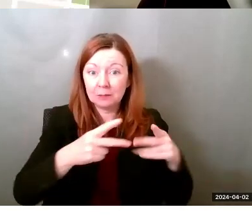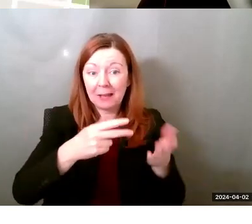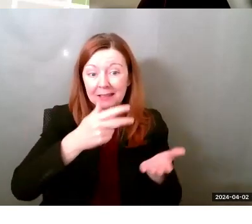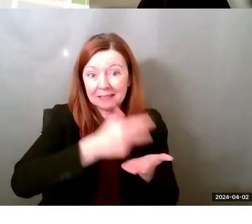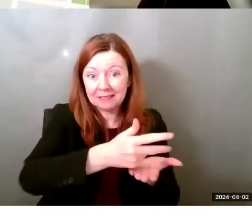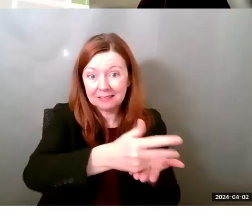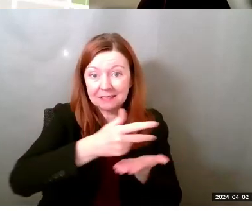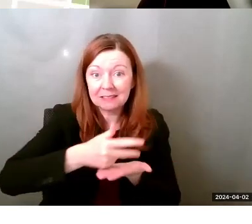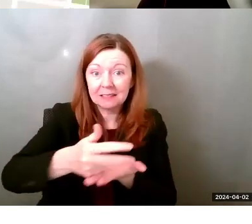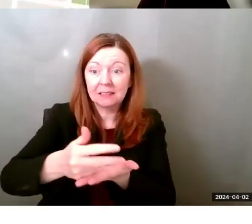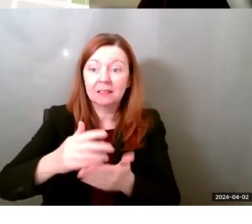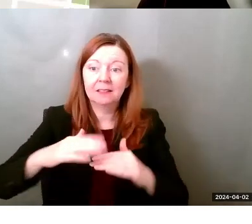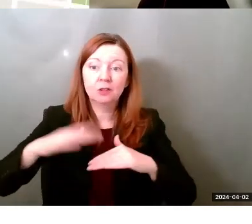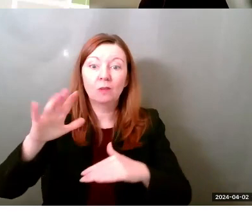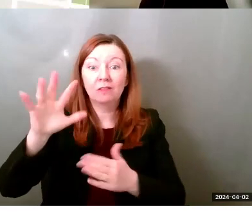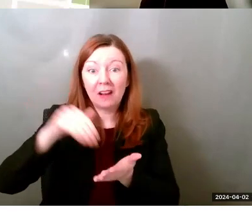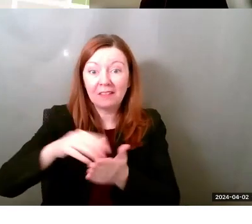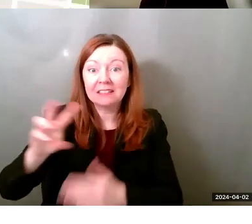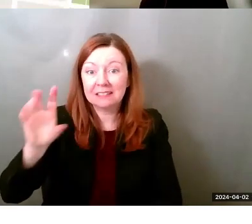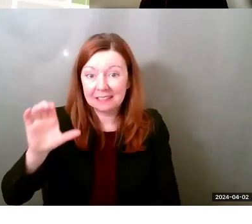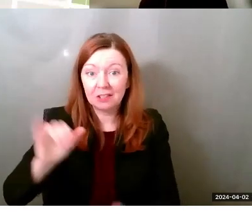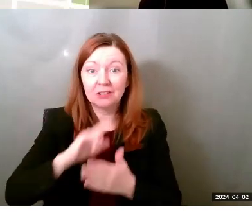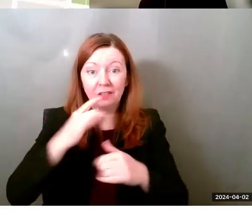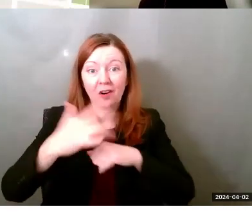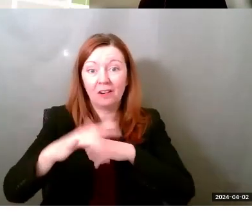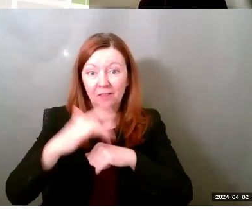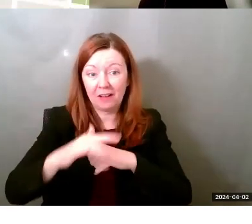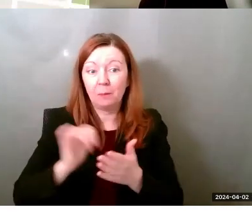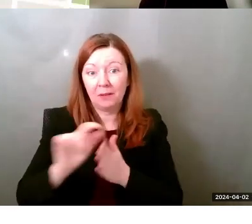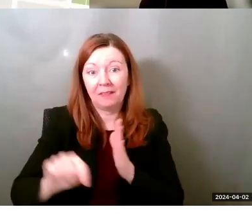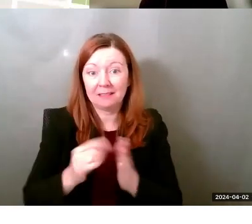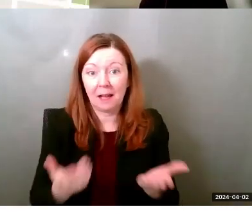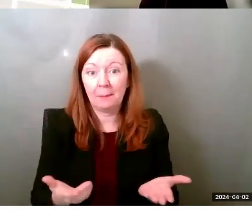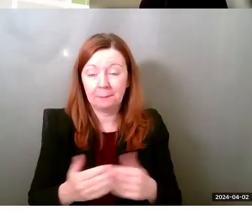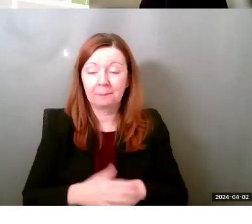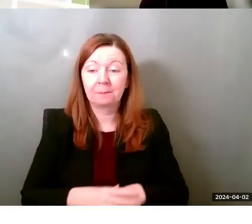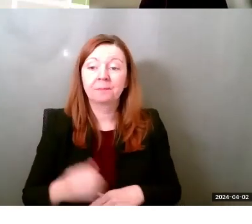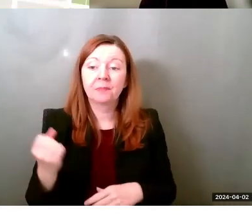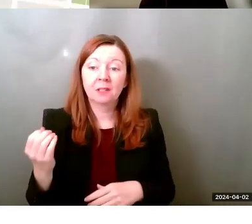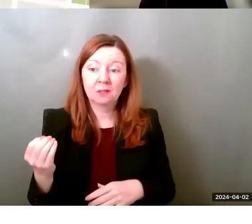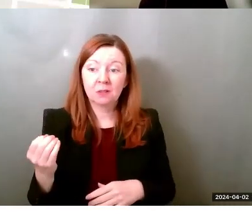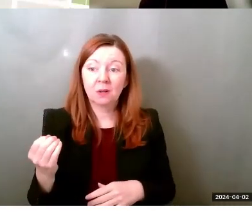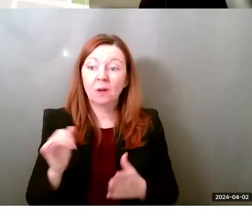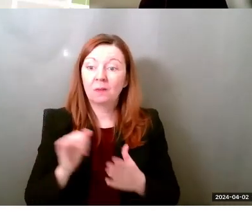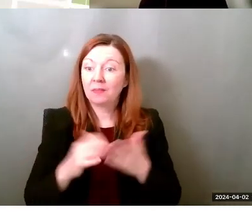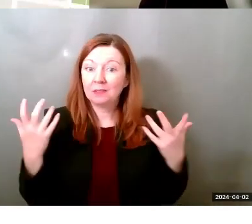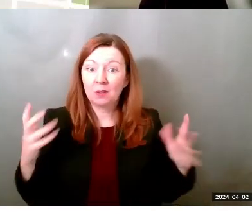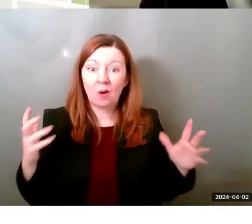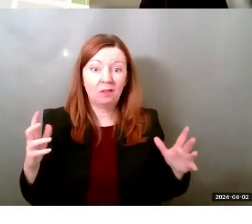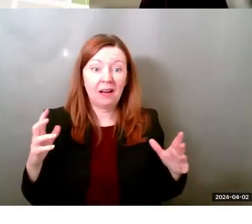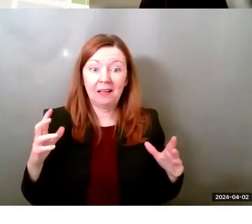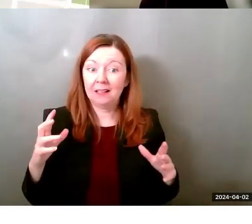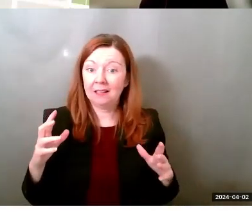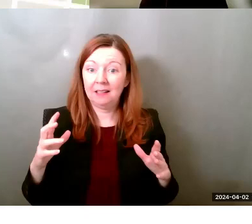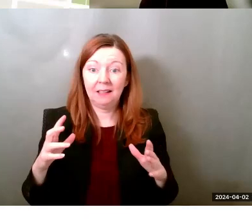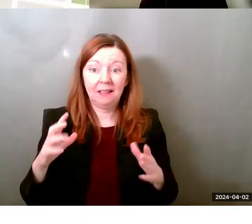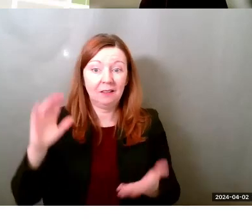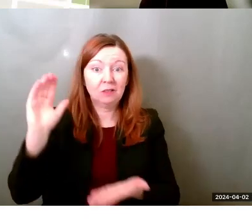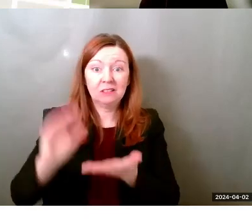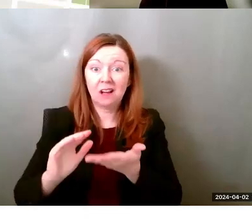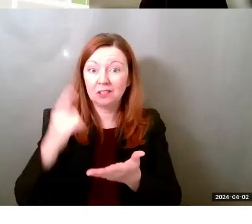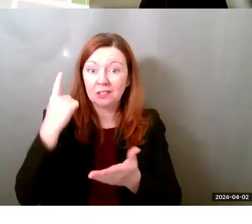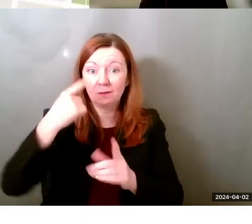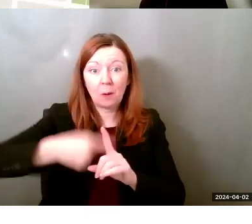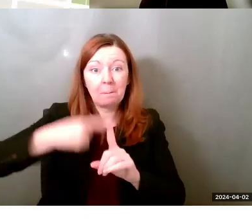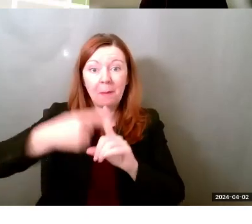there's over 5,600 spaces that are available at those times. And so that is already accounting for a reduction for